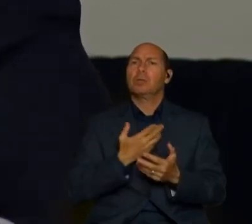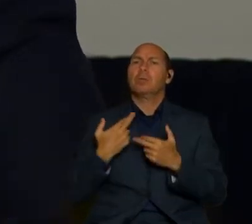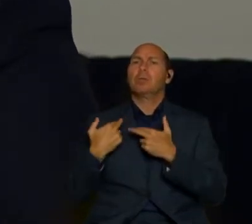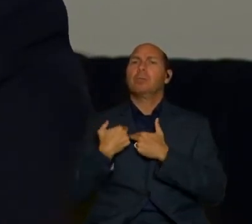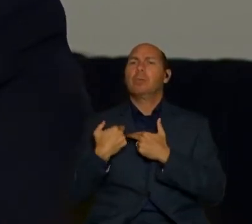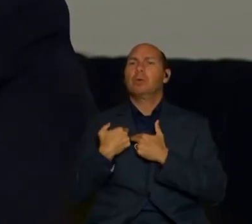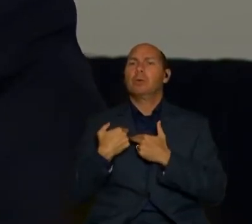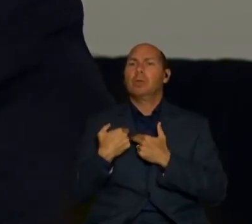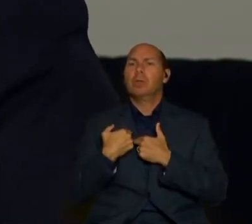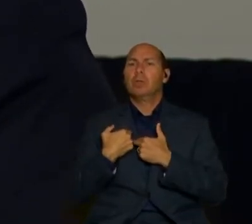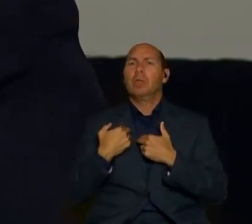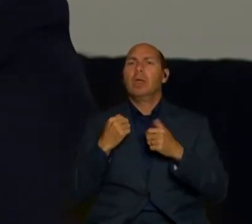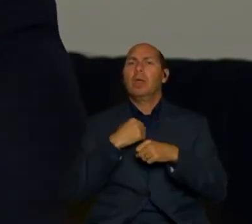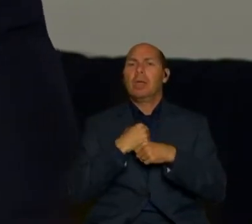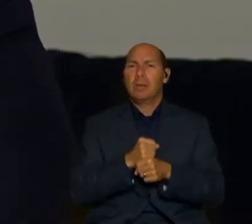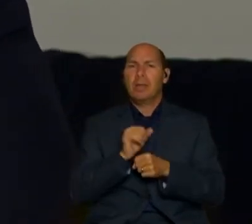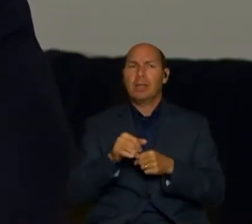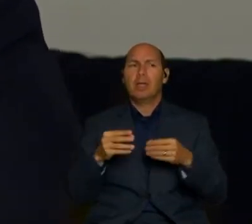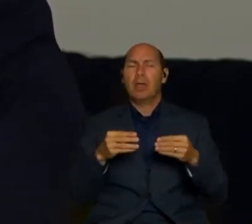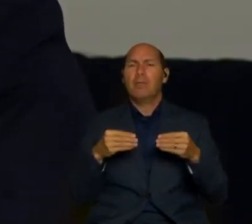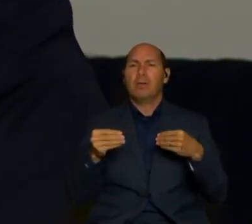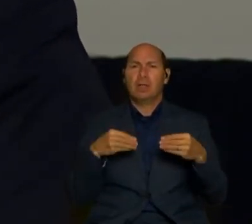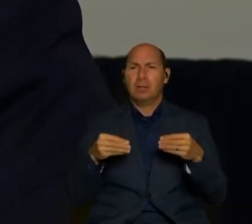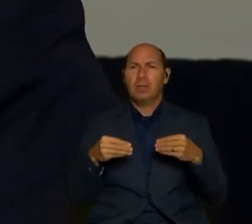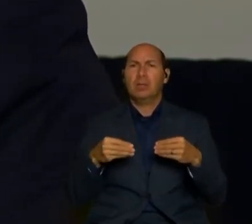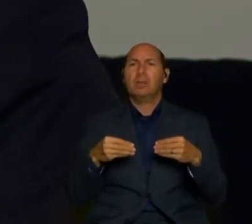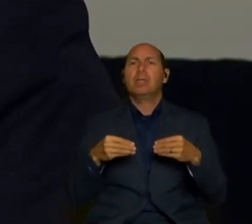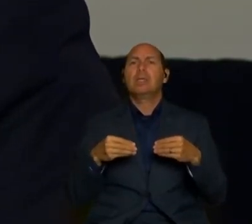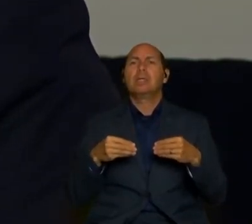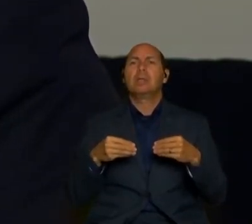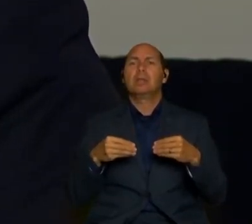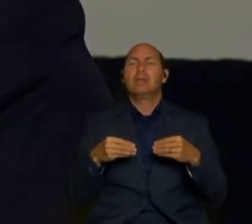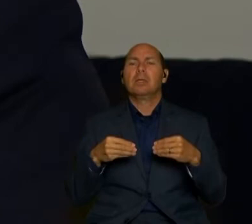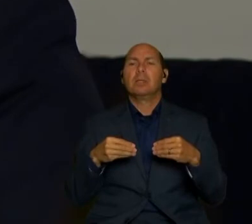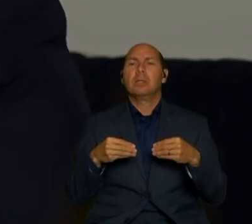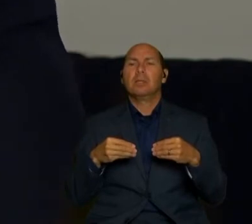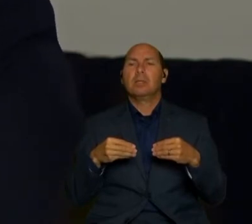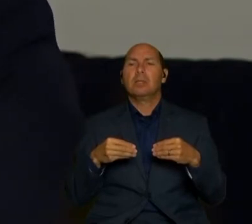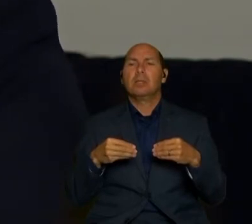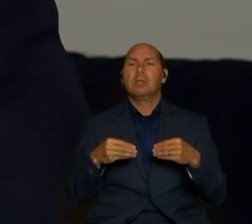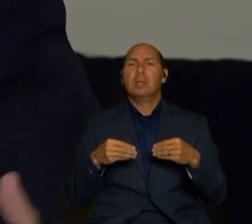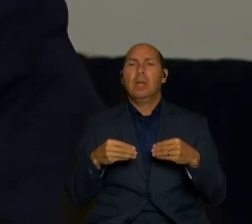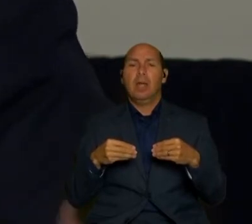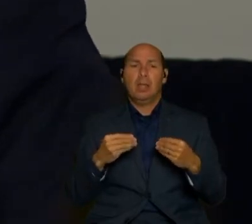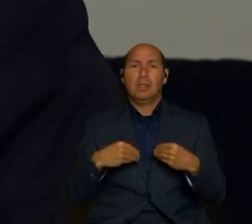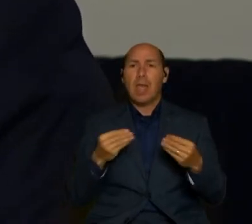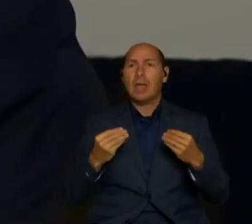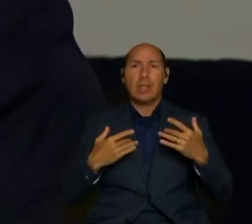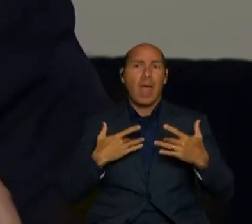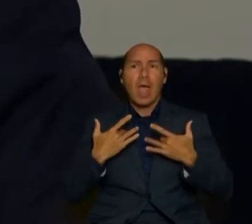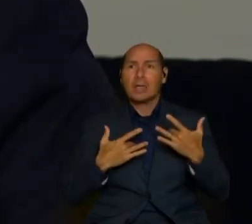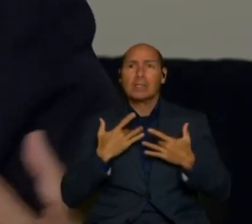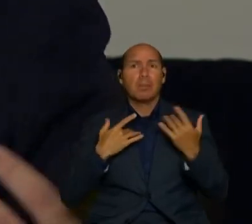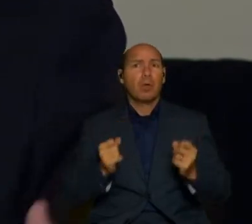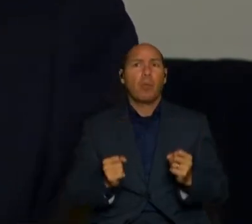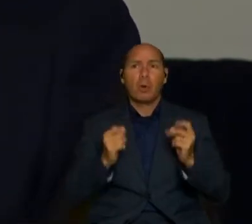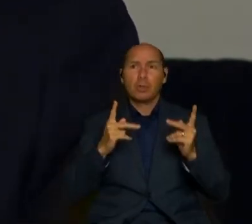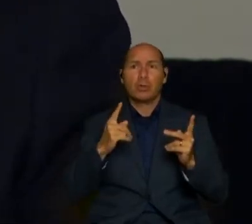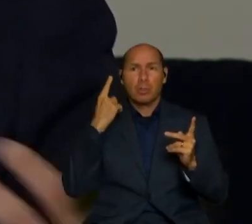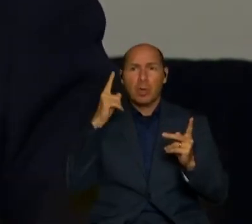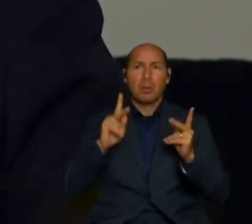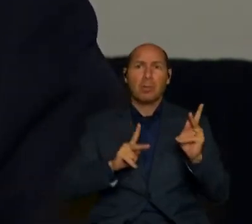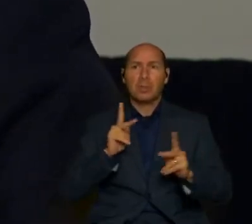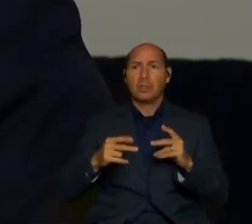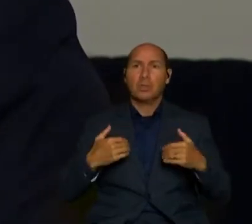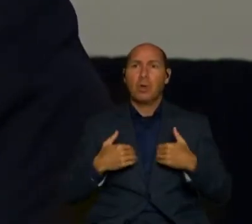to create that flexibility, to create those spaces, to create those exciting opportunities, to have young people, you know, people who